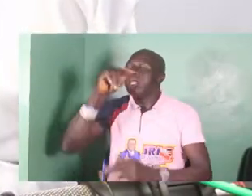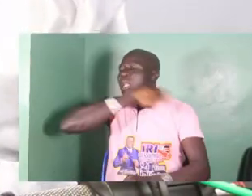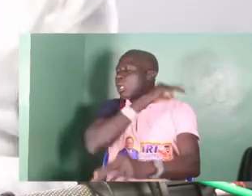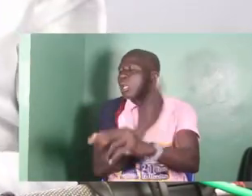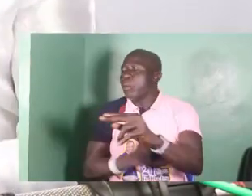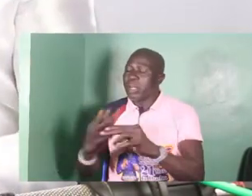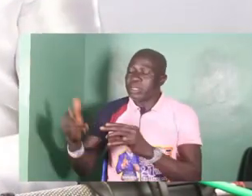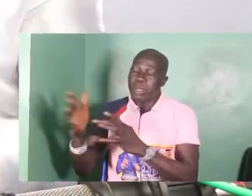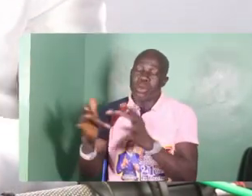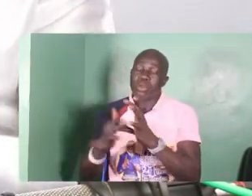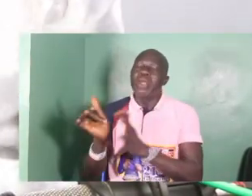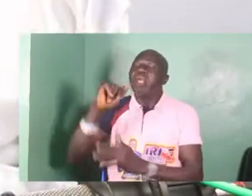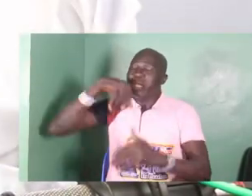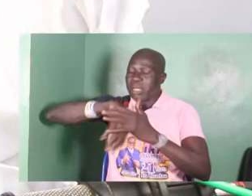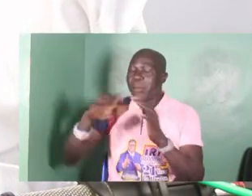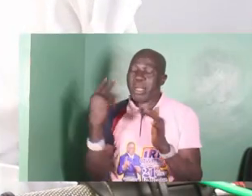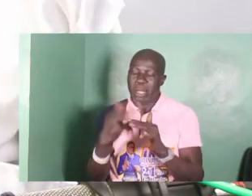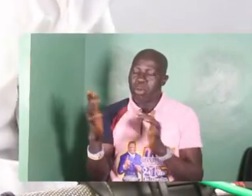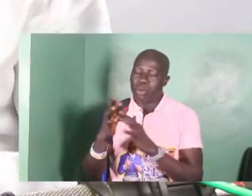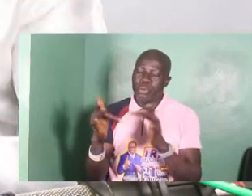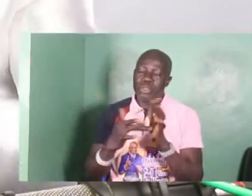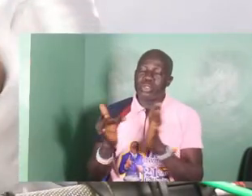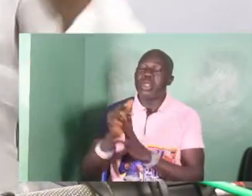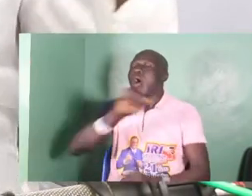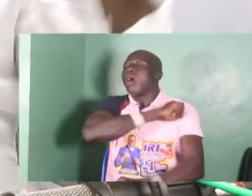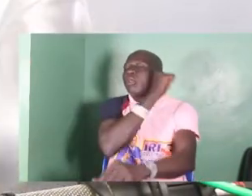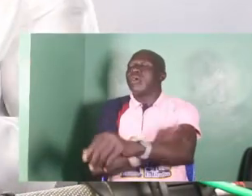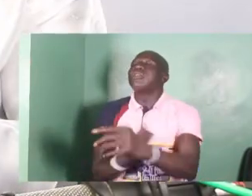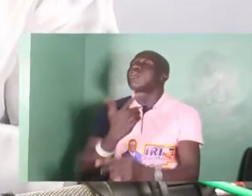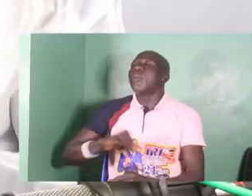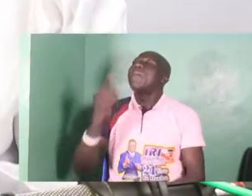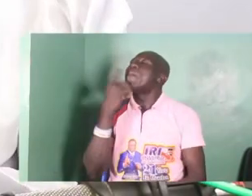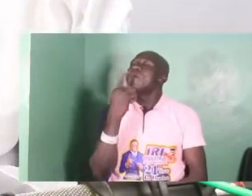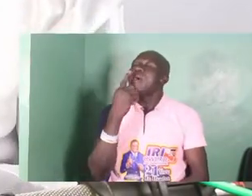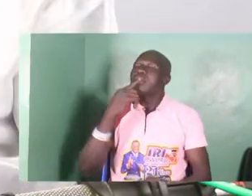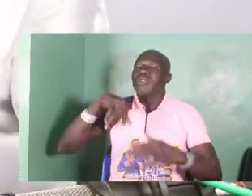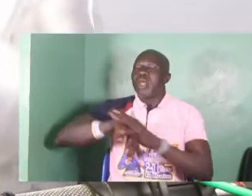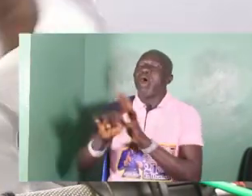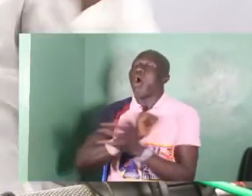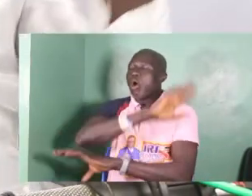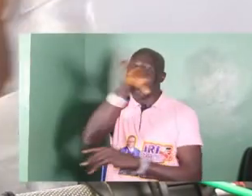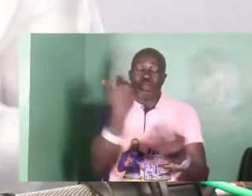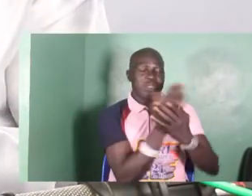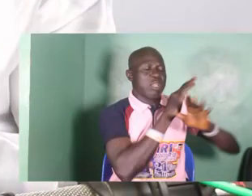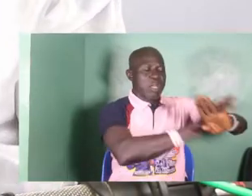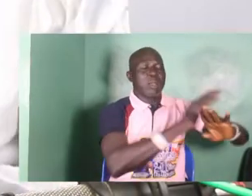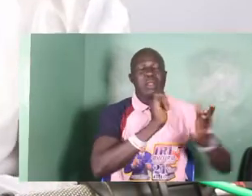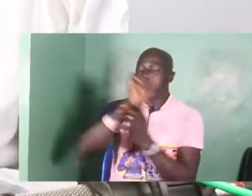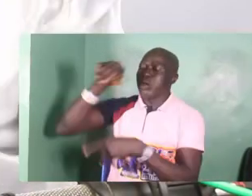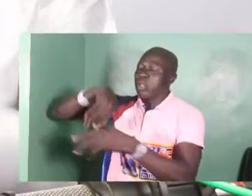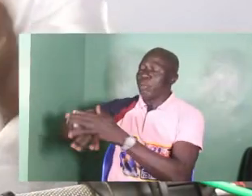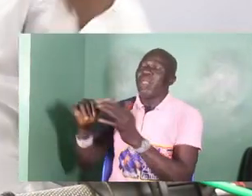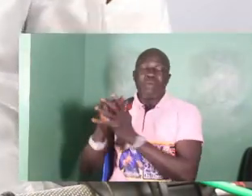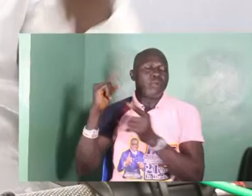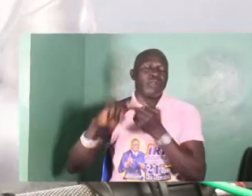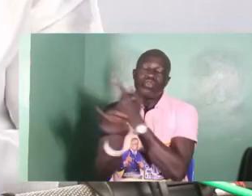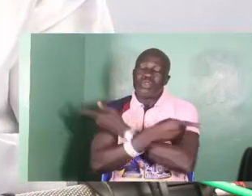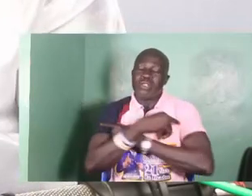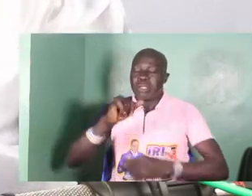In the name of Jesus. I shall tell you. I'm going to come for my